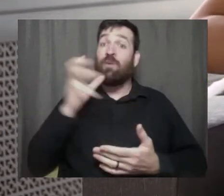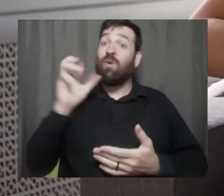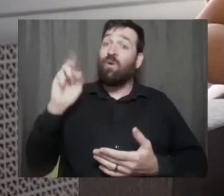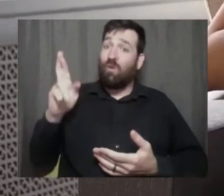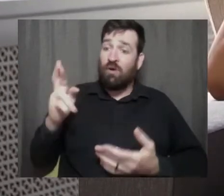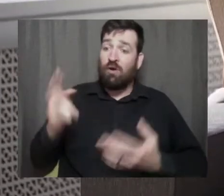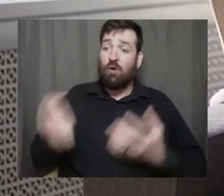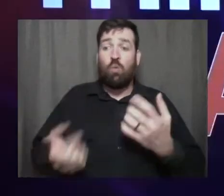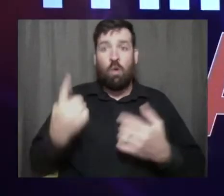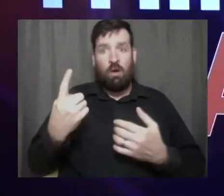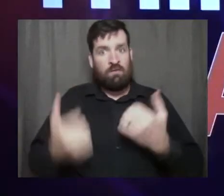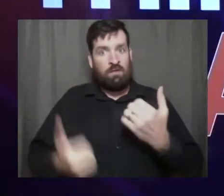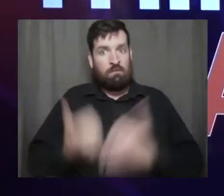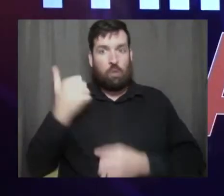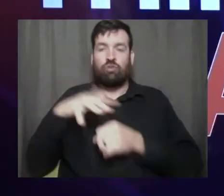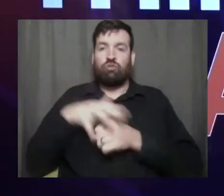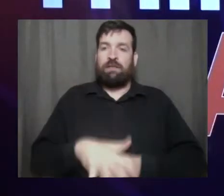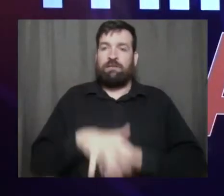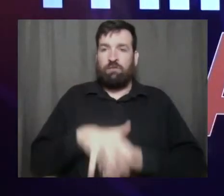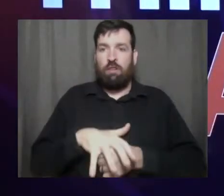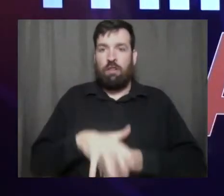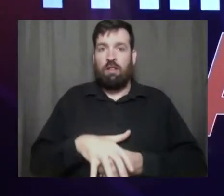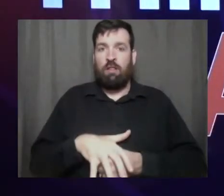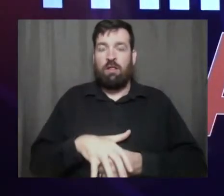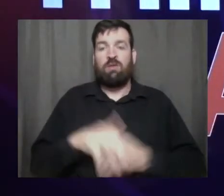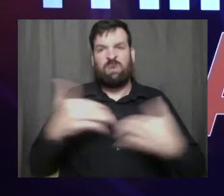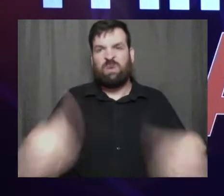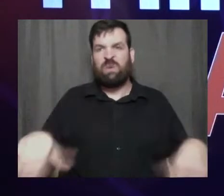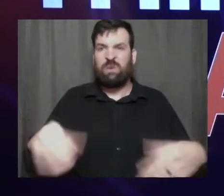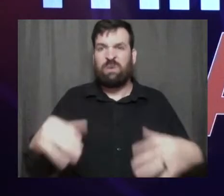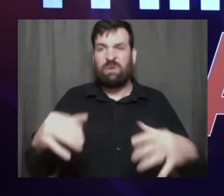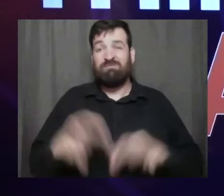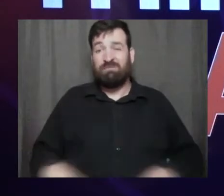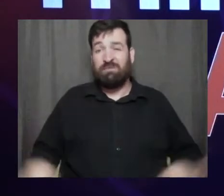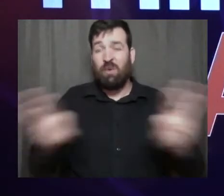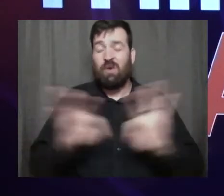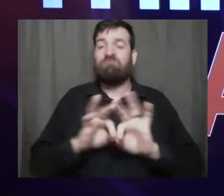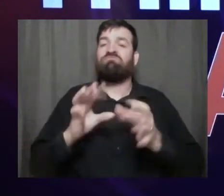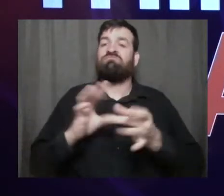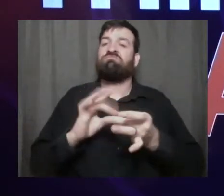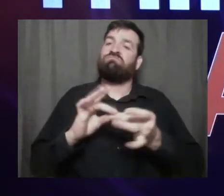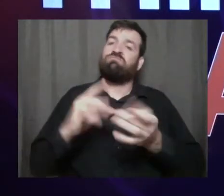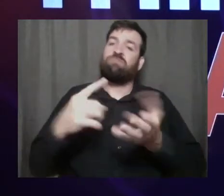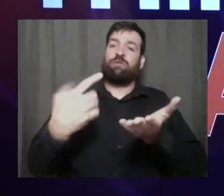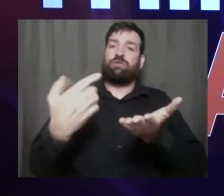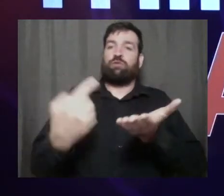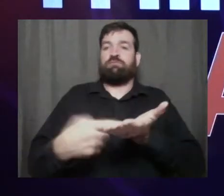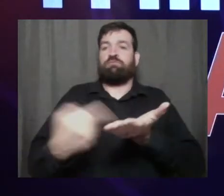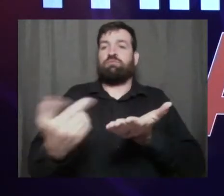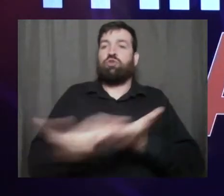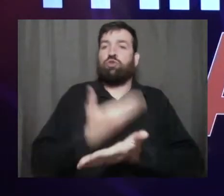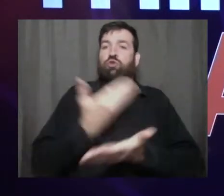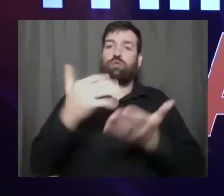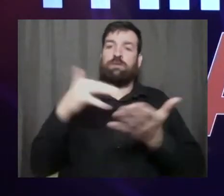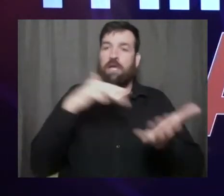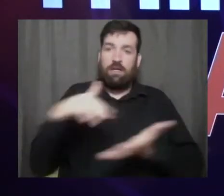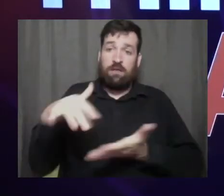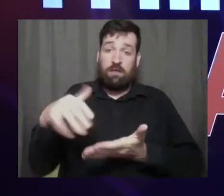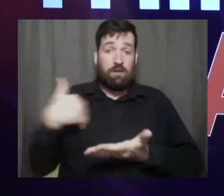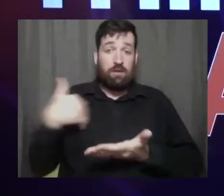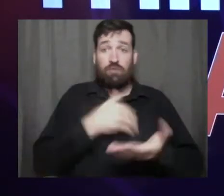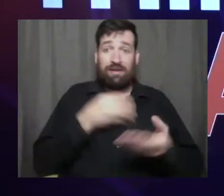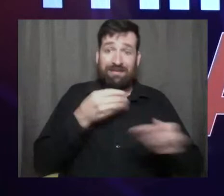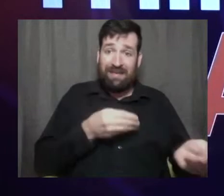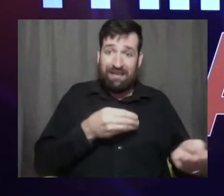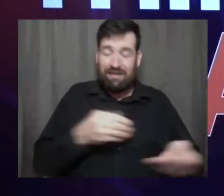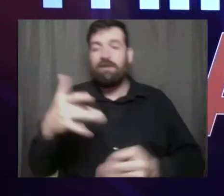most stressful. And the stakes are high. So we're breaking down a new study that shows a link between breastfeeding and heart health